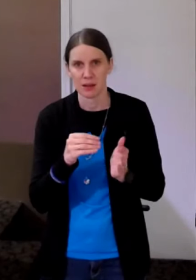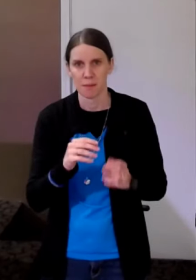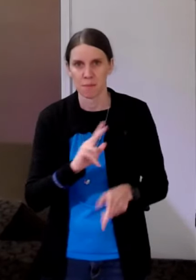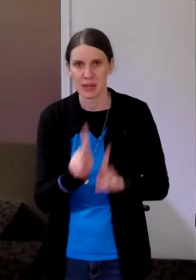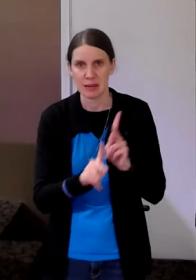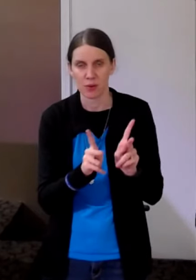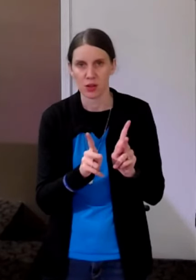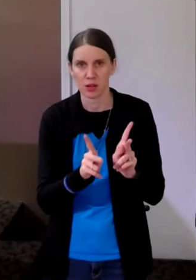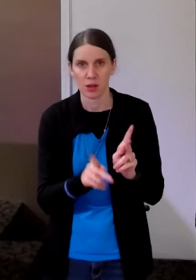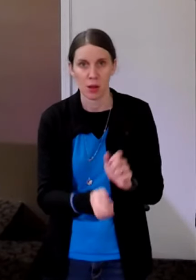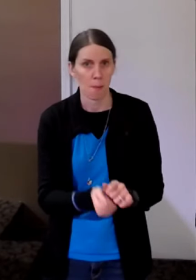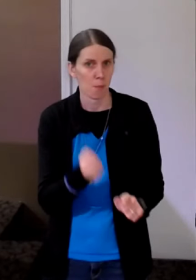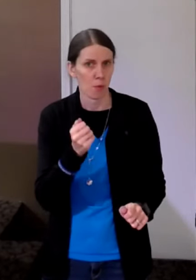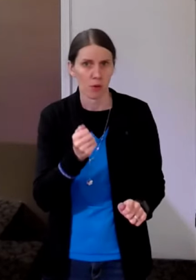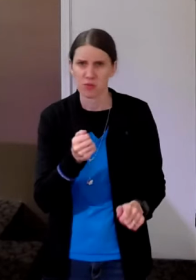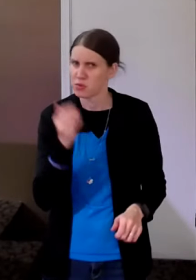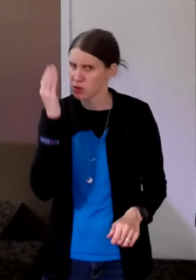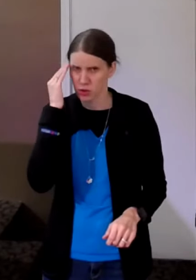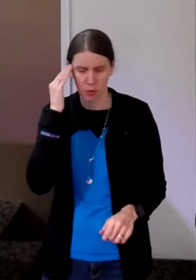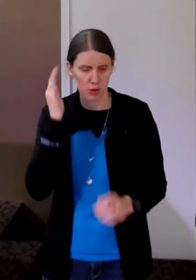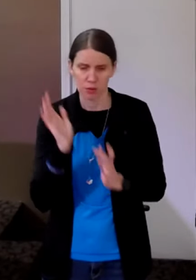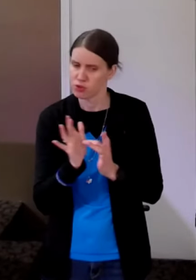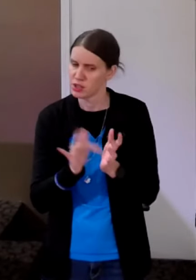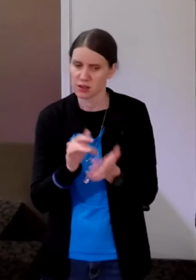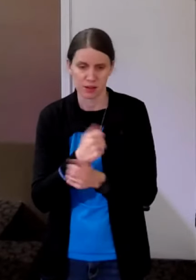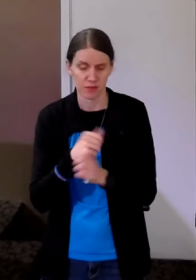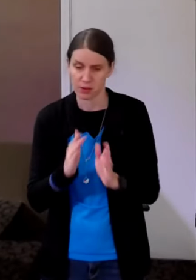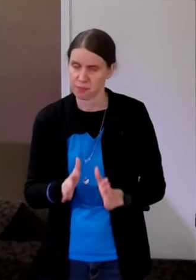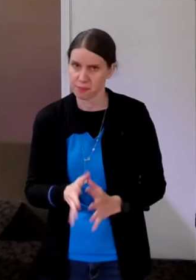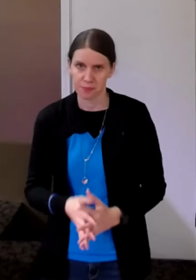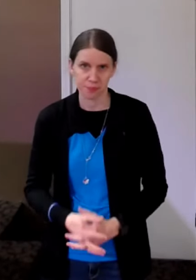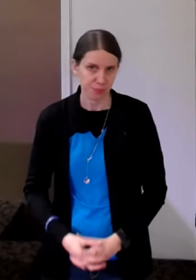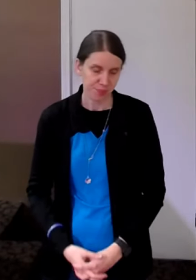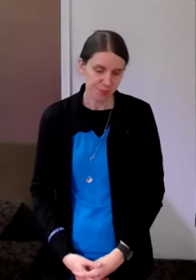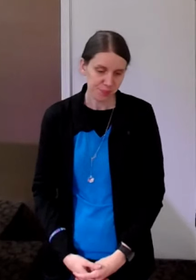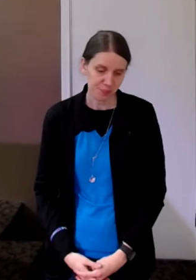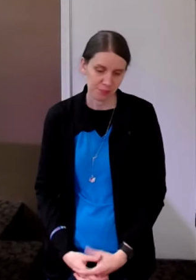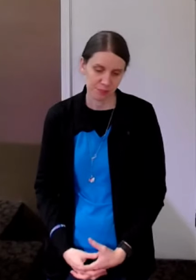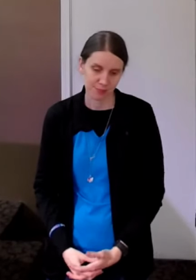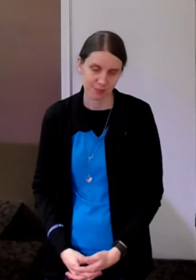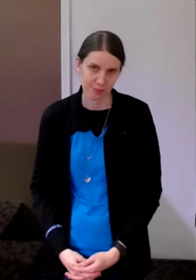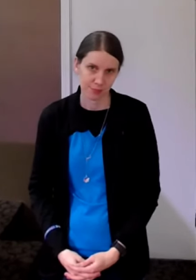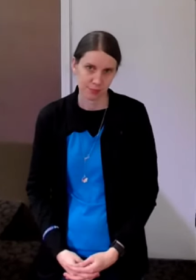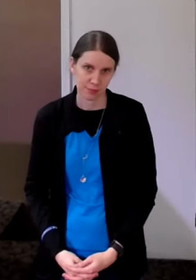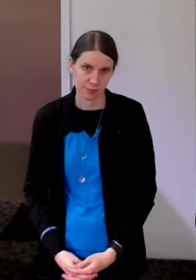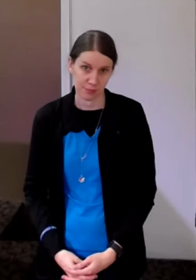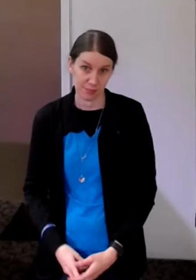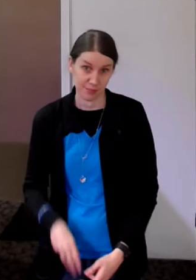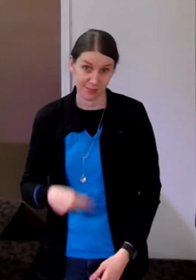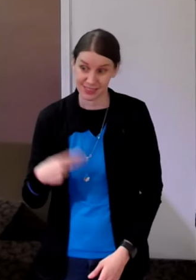most of which don't know Jesus. The vast majority, they need us